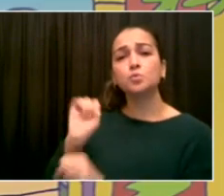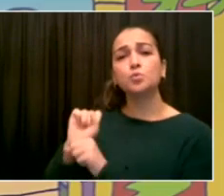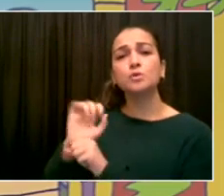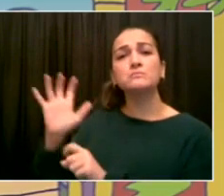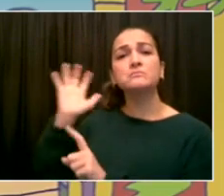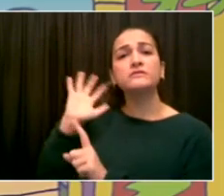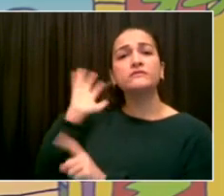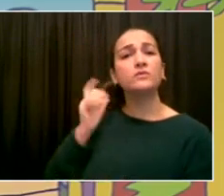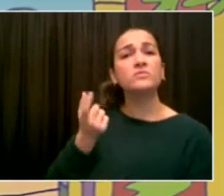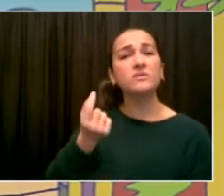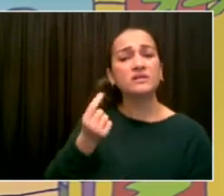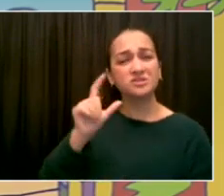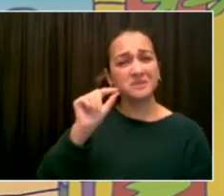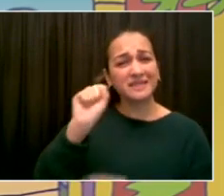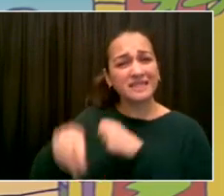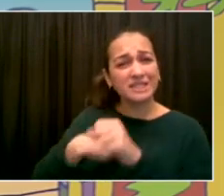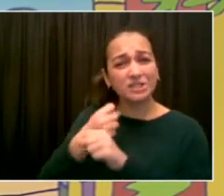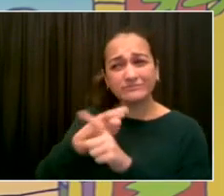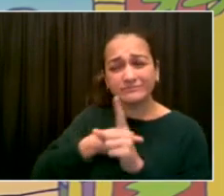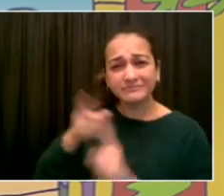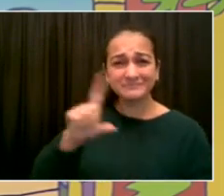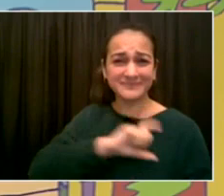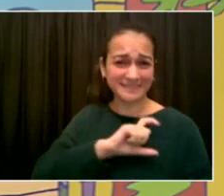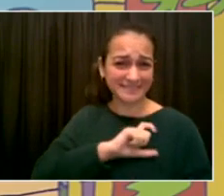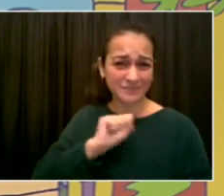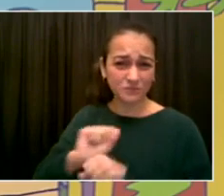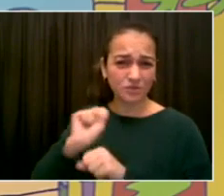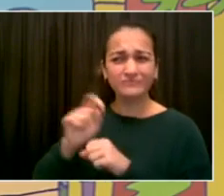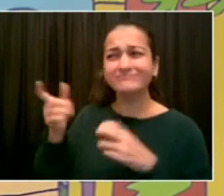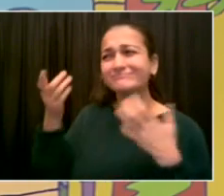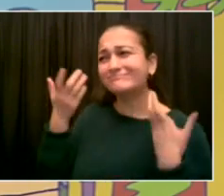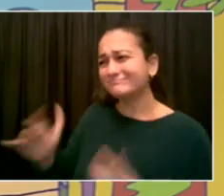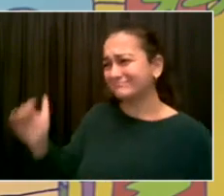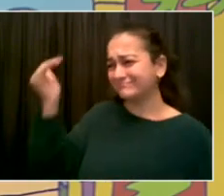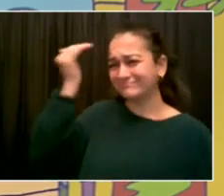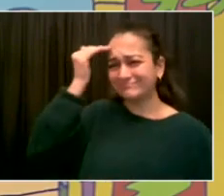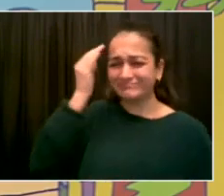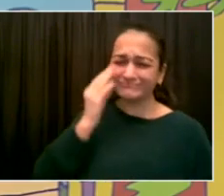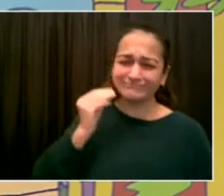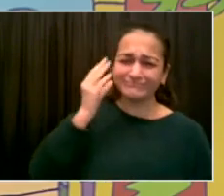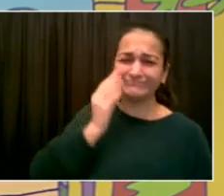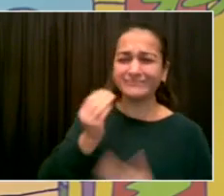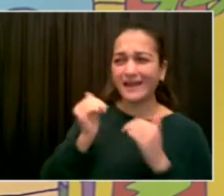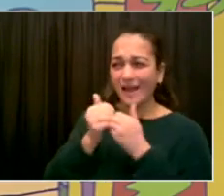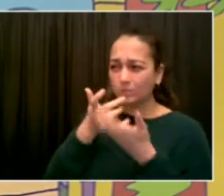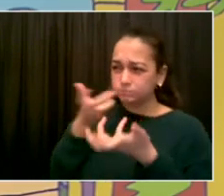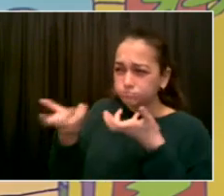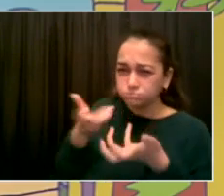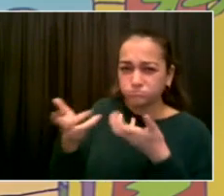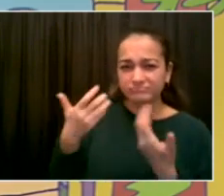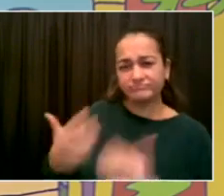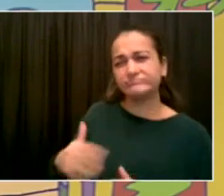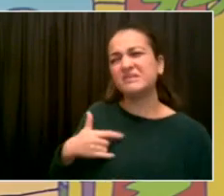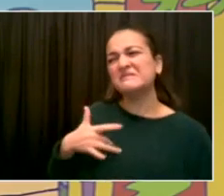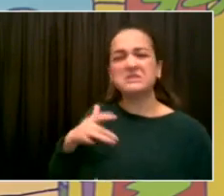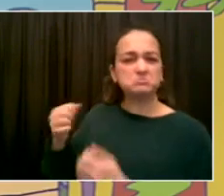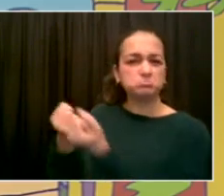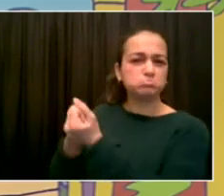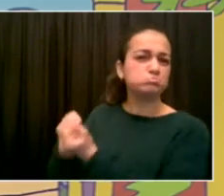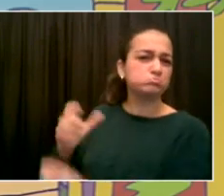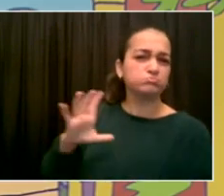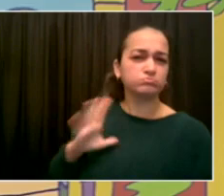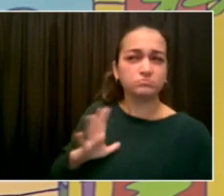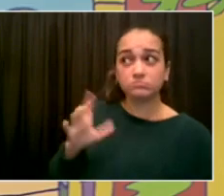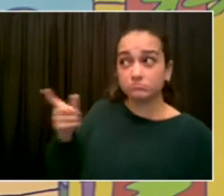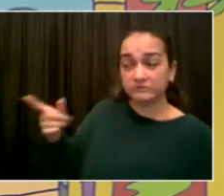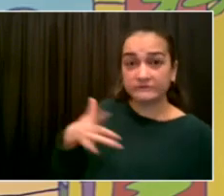faith in Eric's ability to chart a good course in terms of public safety. And I respect his judgment. He's worked at the grassroots. He knows